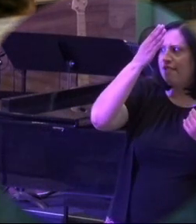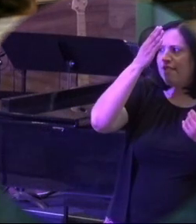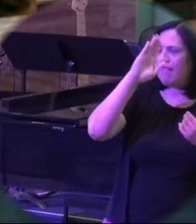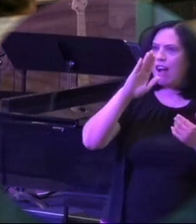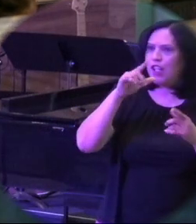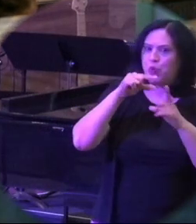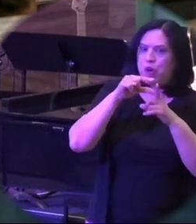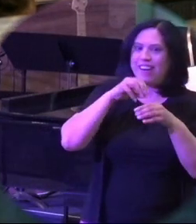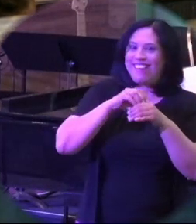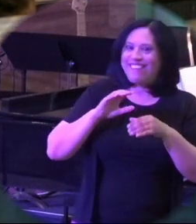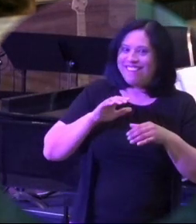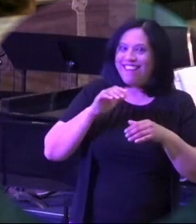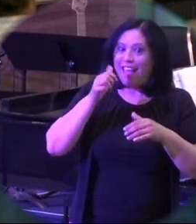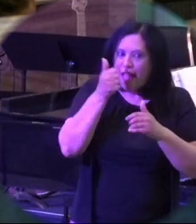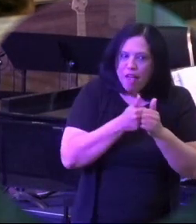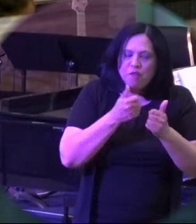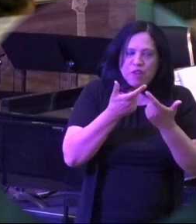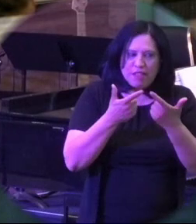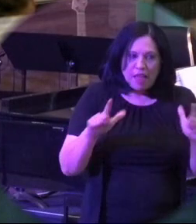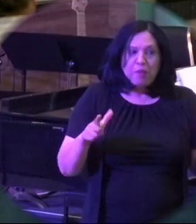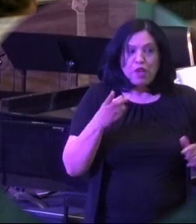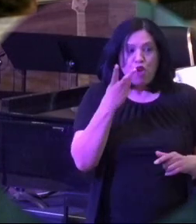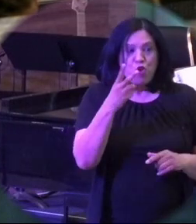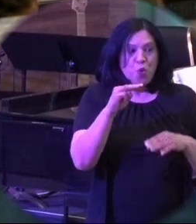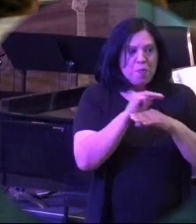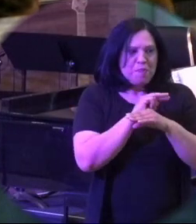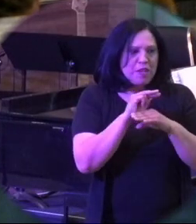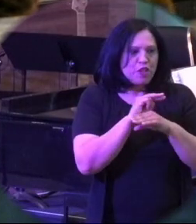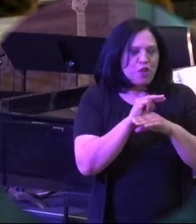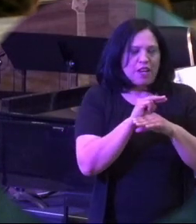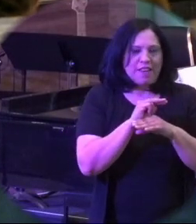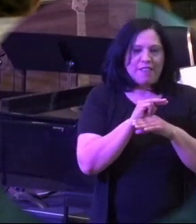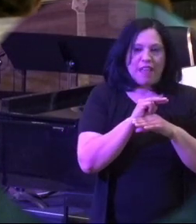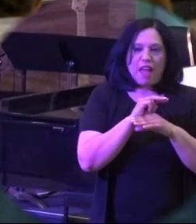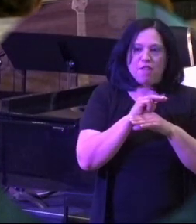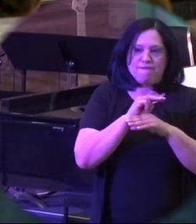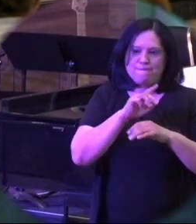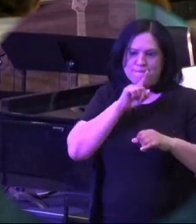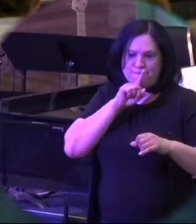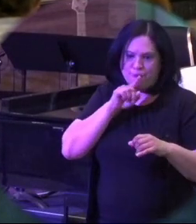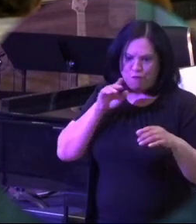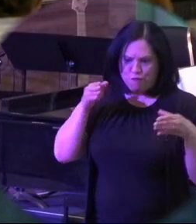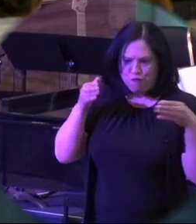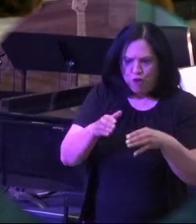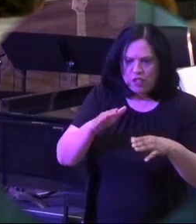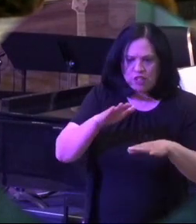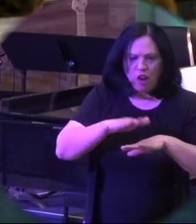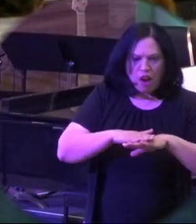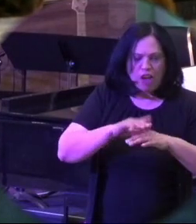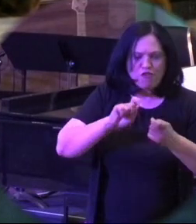their missionaries are dedicated to only one idea, translating the Bible into the rest of the